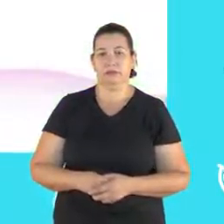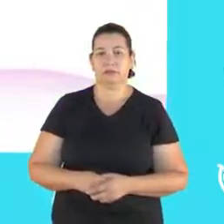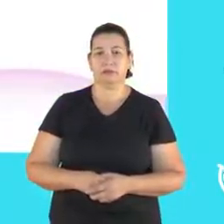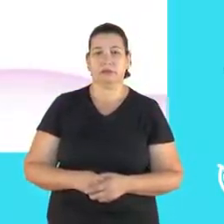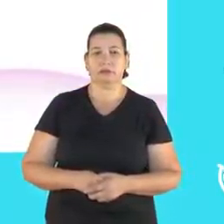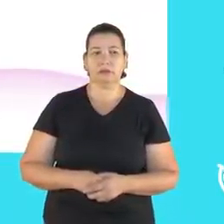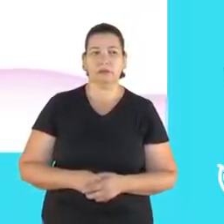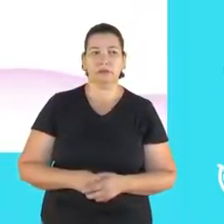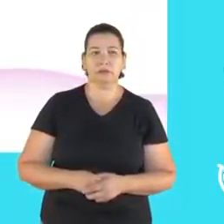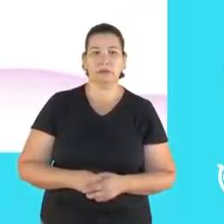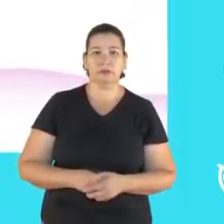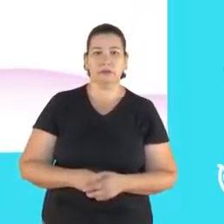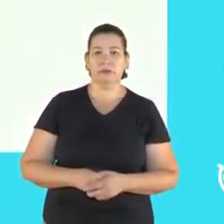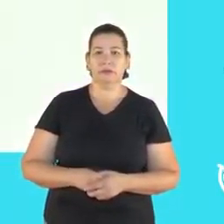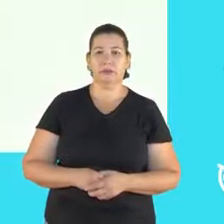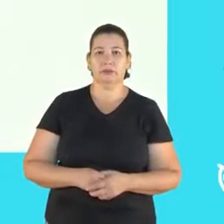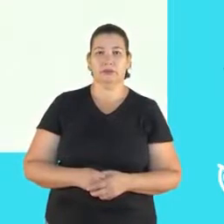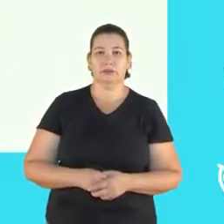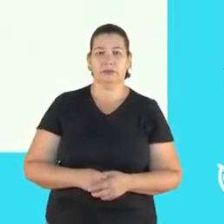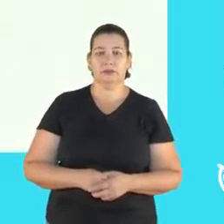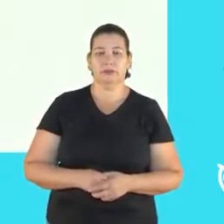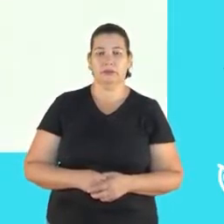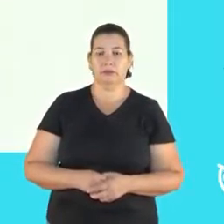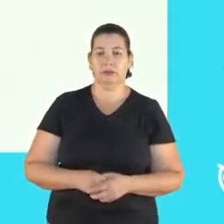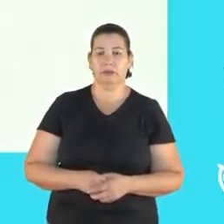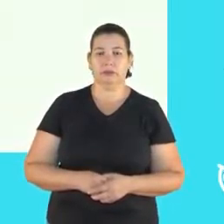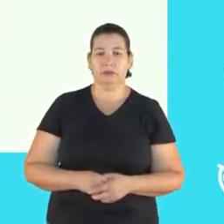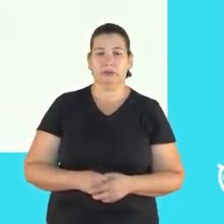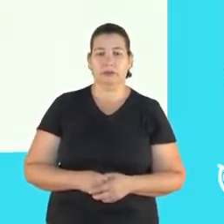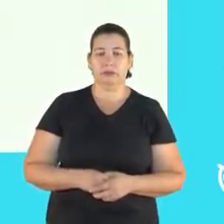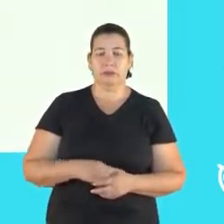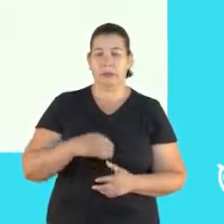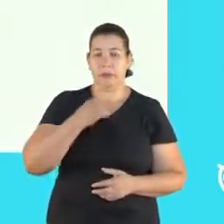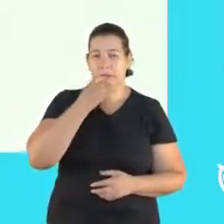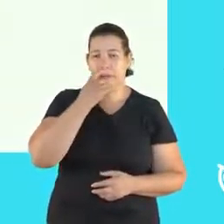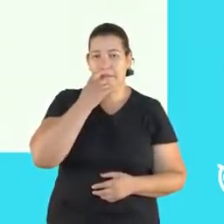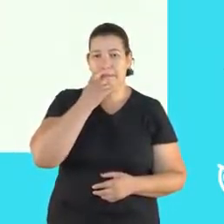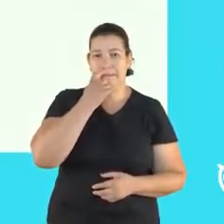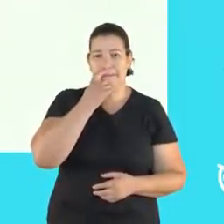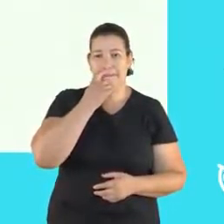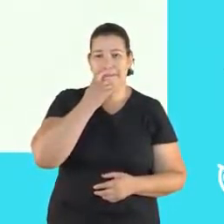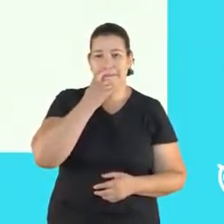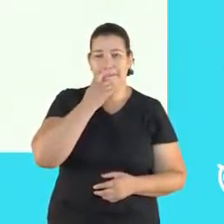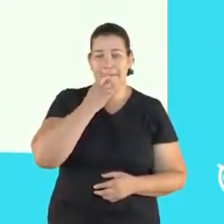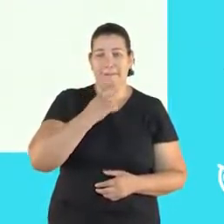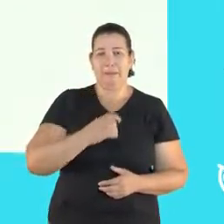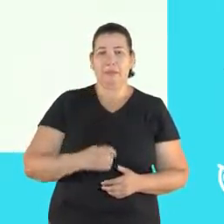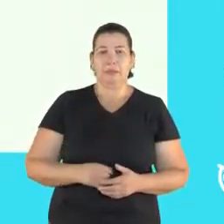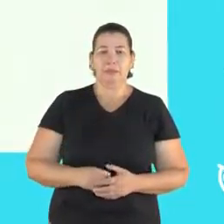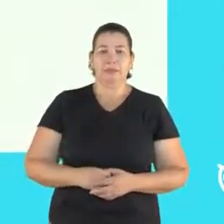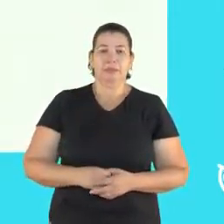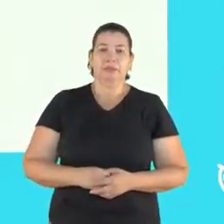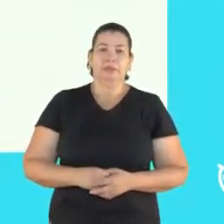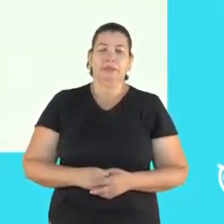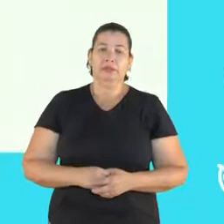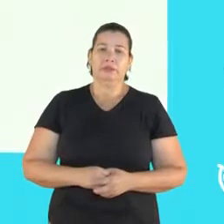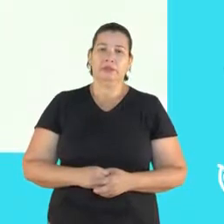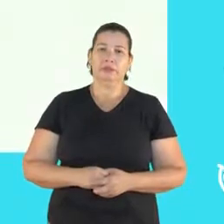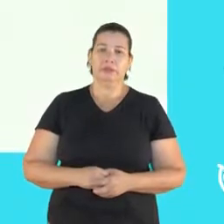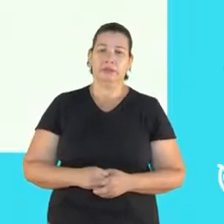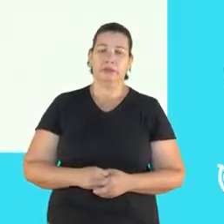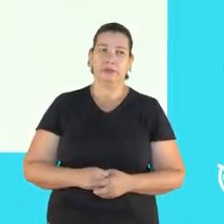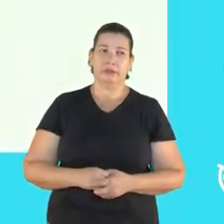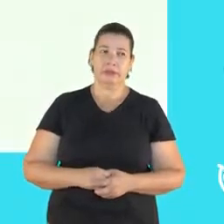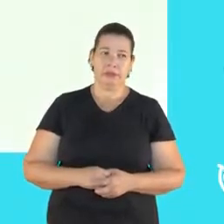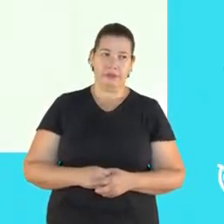deepen and height to increase. In women, estrogen secreted from the ovaries signals the start of adulthood. It